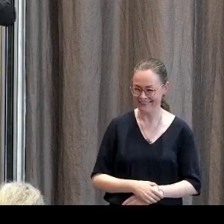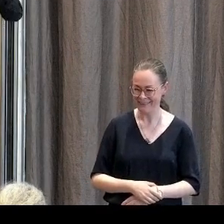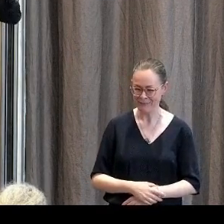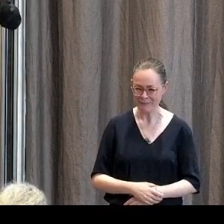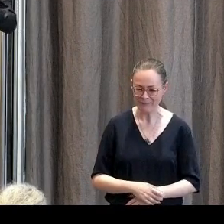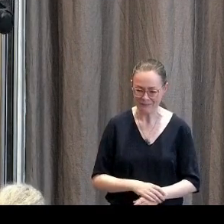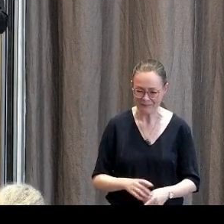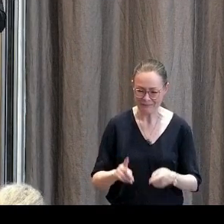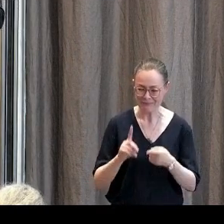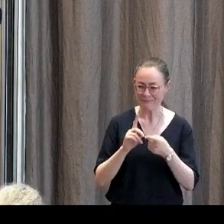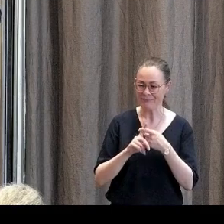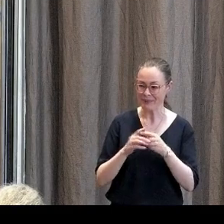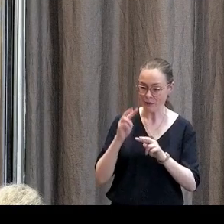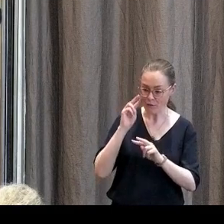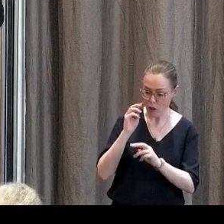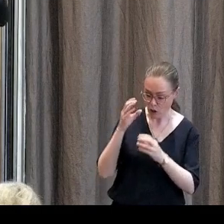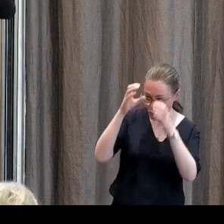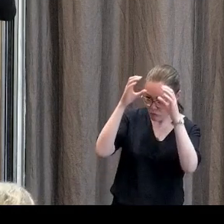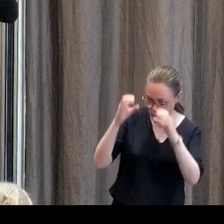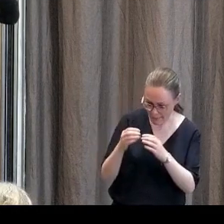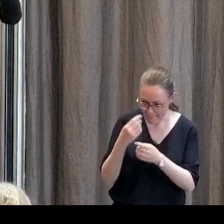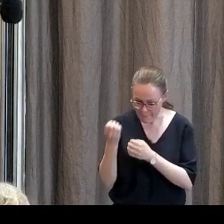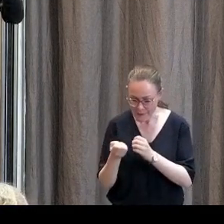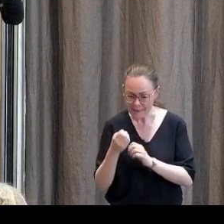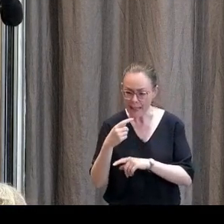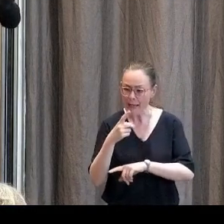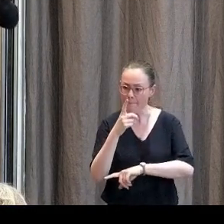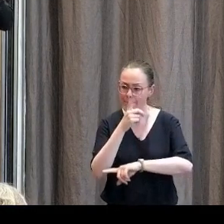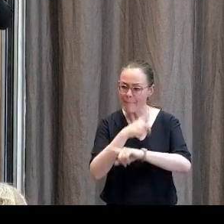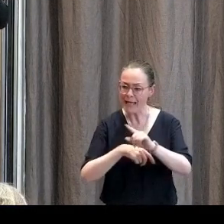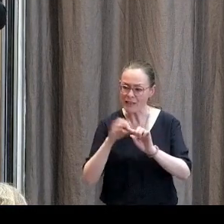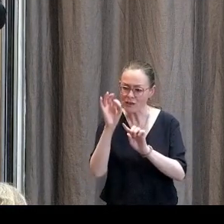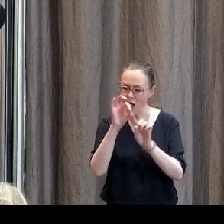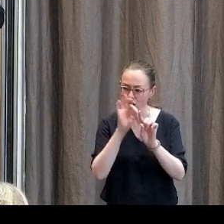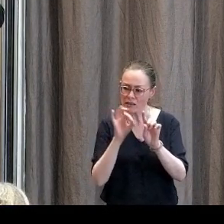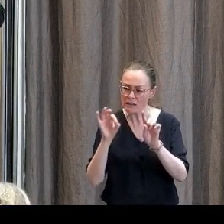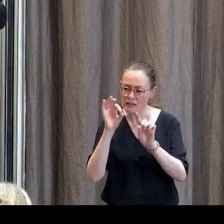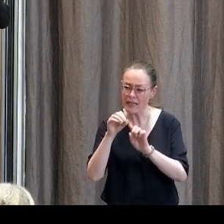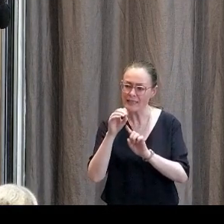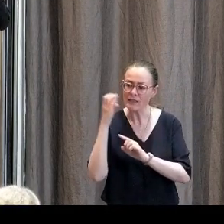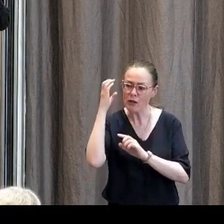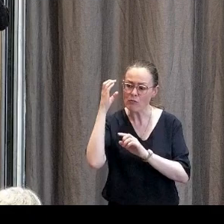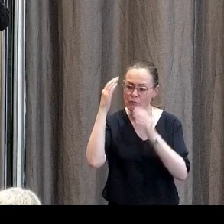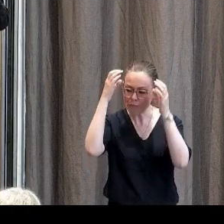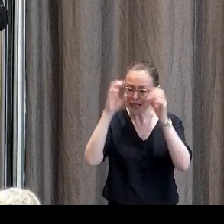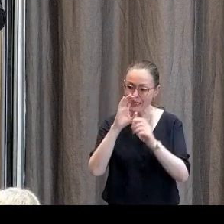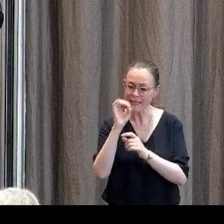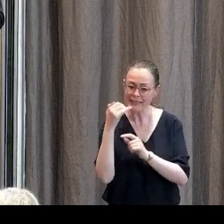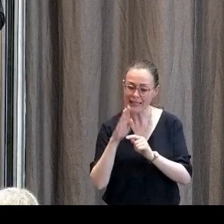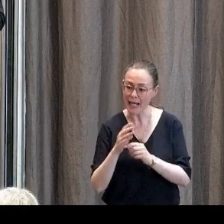And when you look in the brain, the little black dots, the little black circles, these are brain cells making the